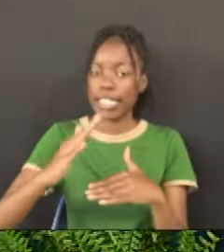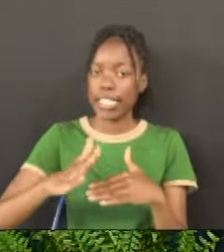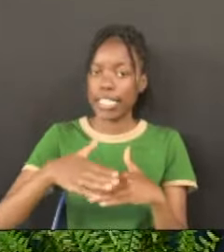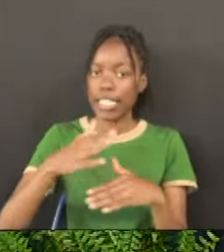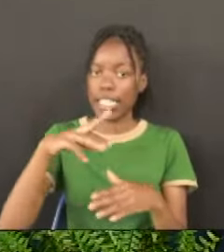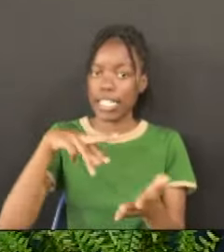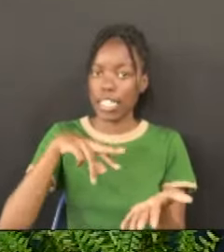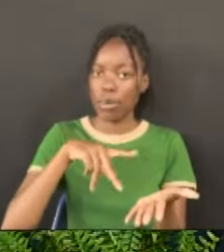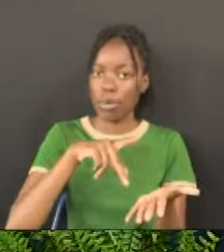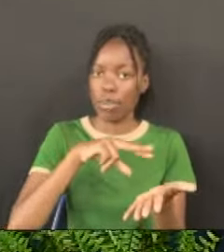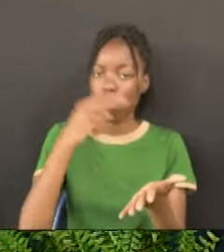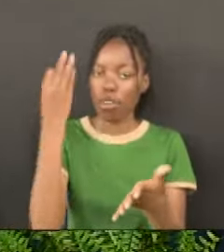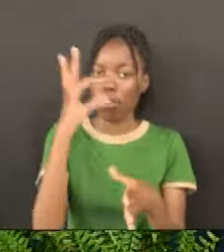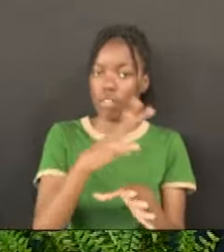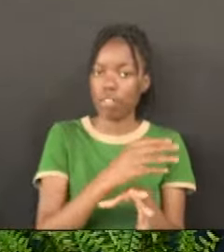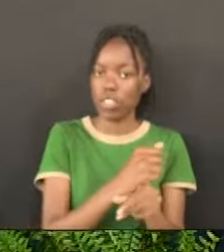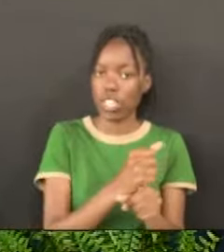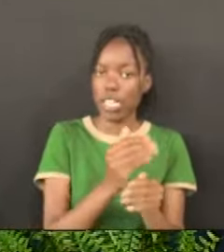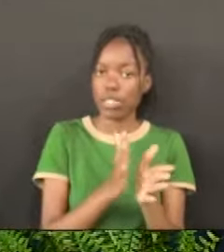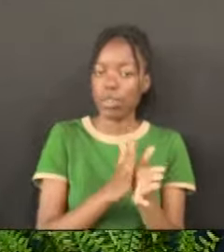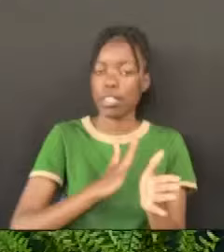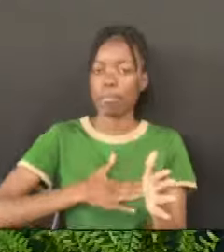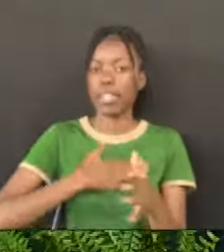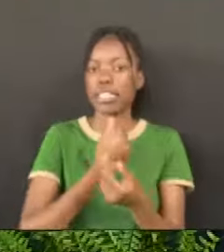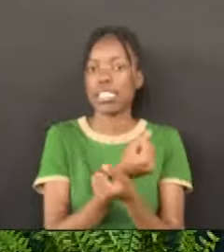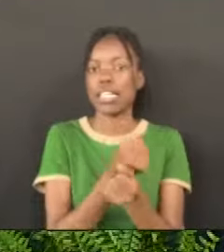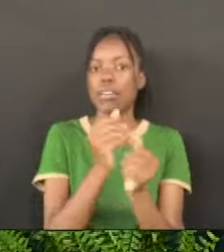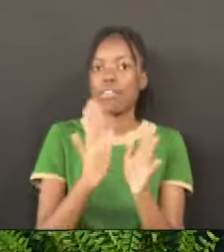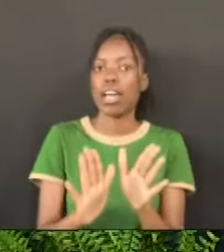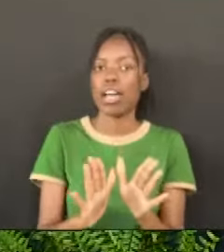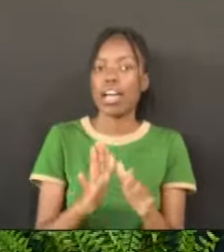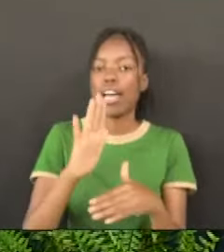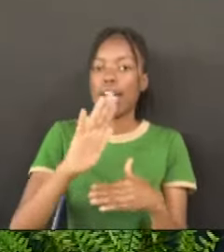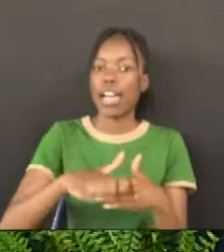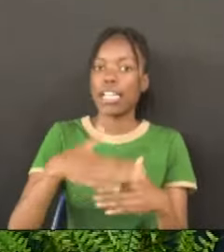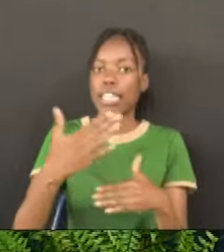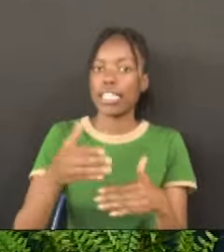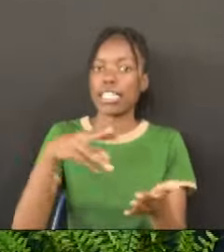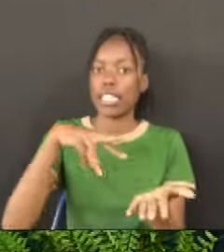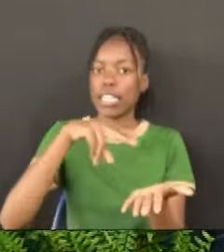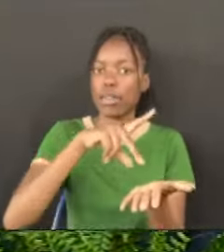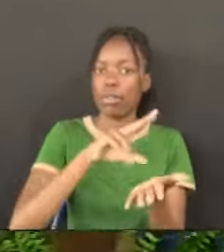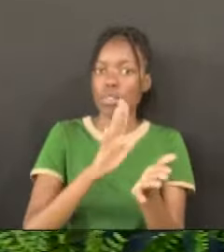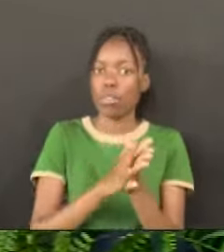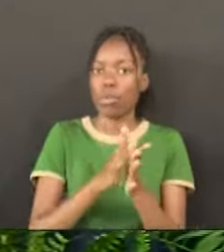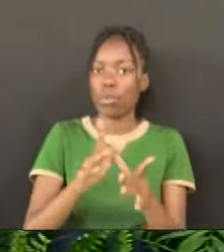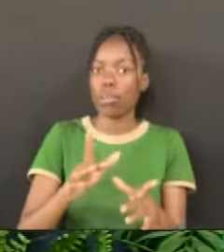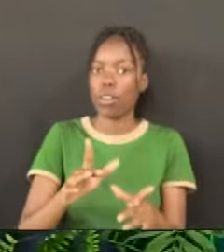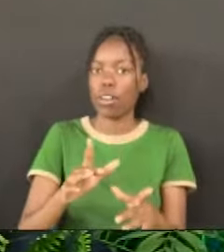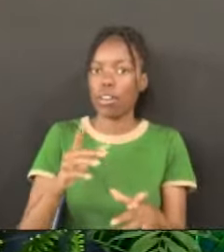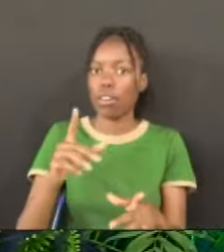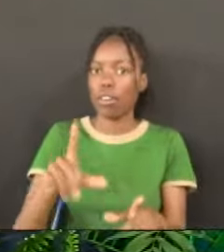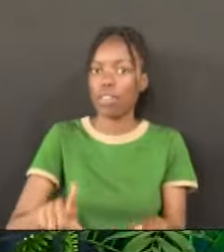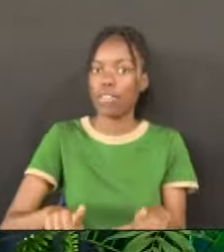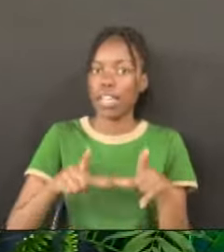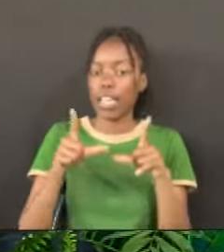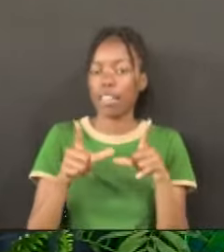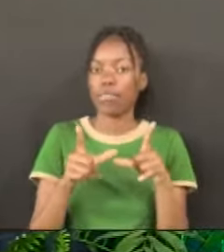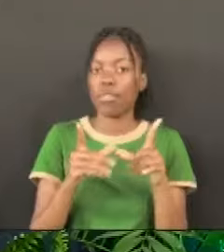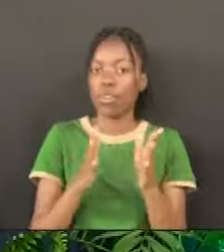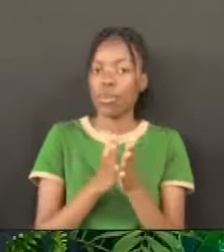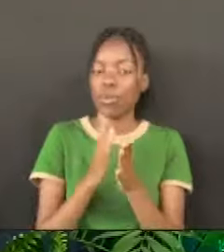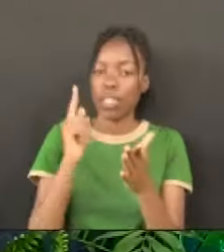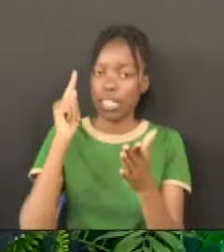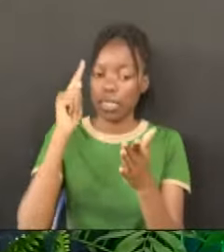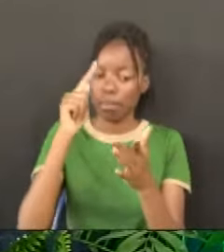Savior, and a daily walk of life with a purpose. You